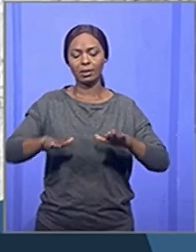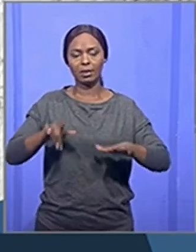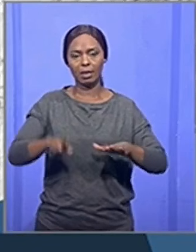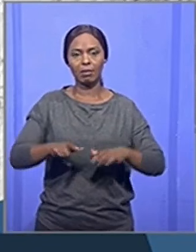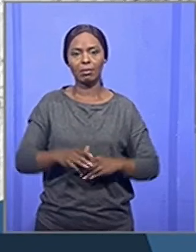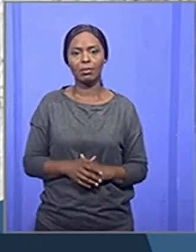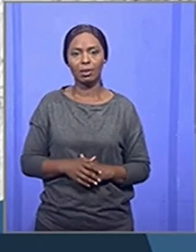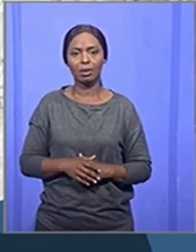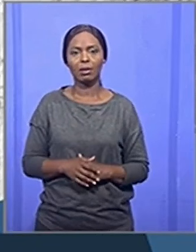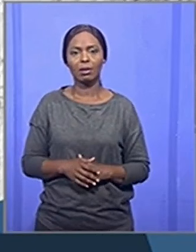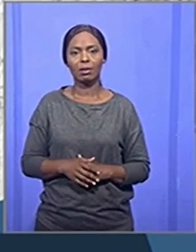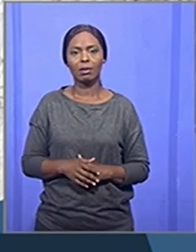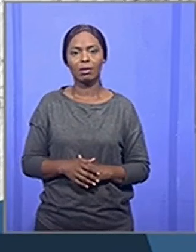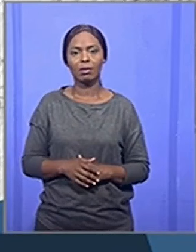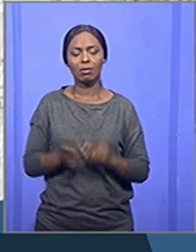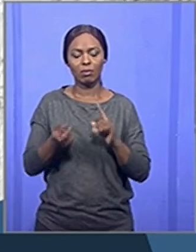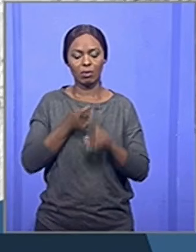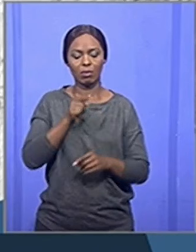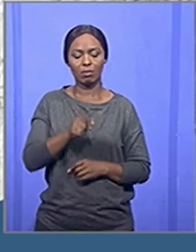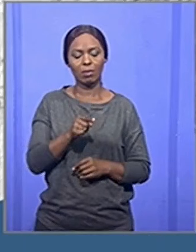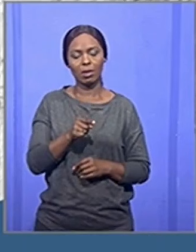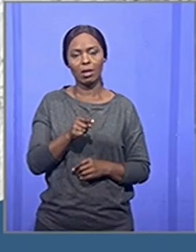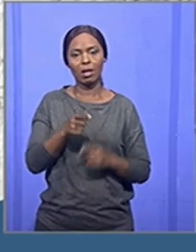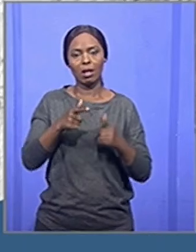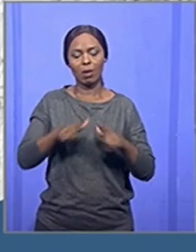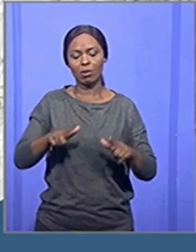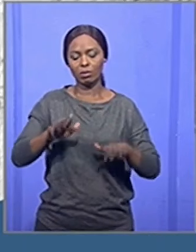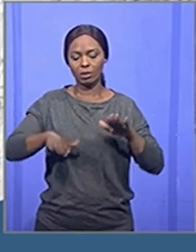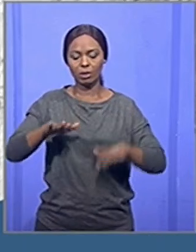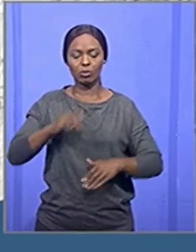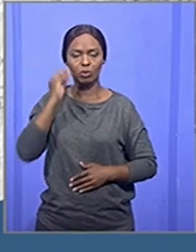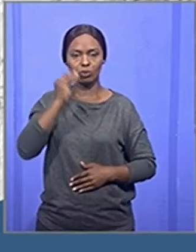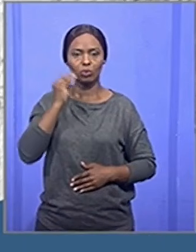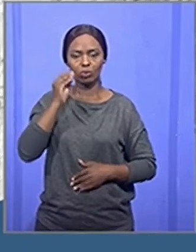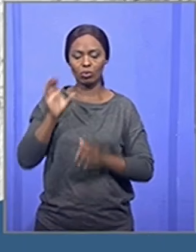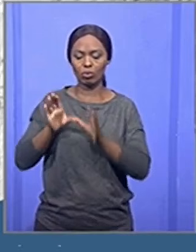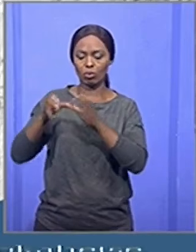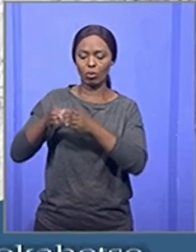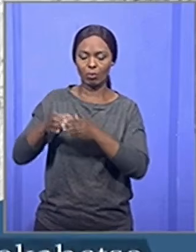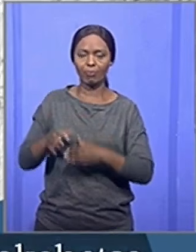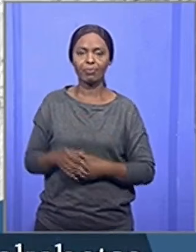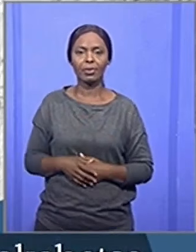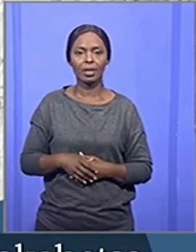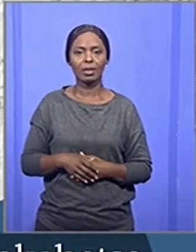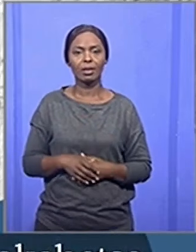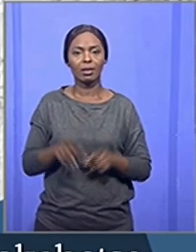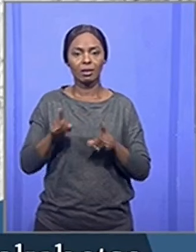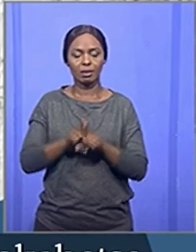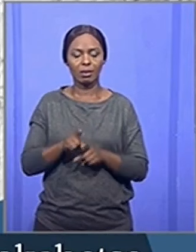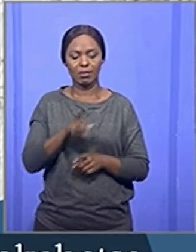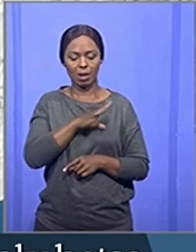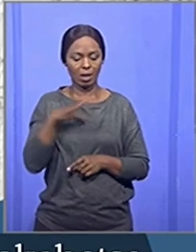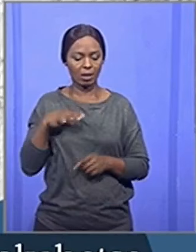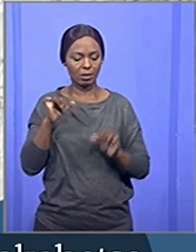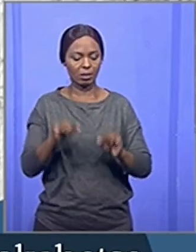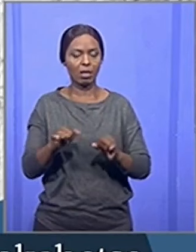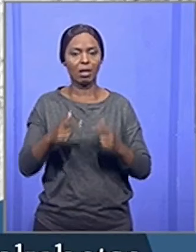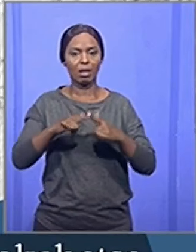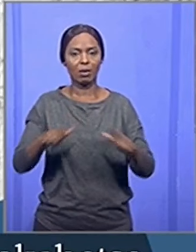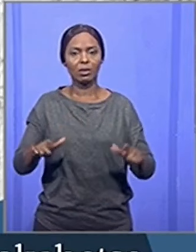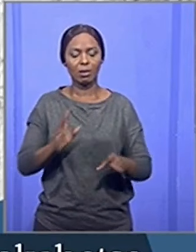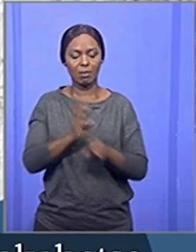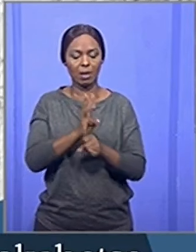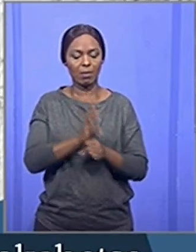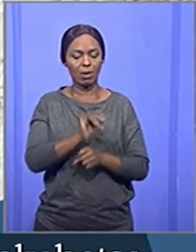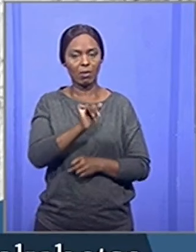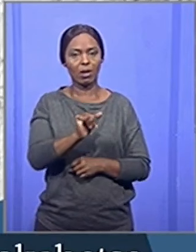wa naha ya puo ya Sesotho eo e leng sebopego sa Pensalpo. E le lekgotla la dipuo tsohle tsa Afrika Borwa. Mme Makgeta e ne